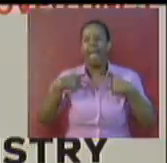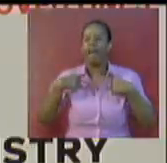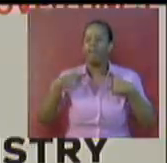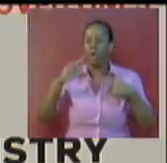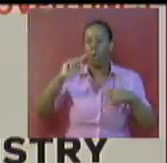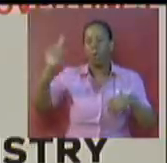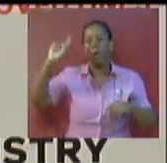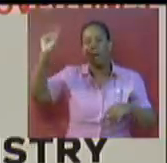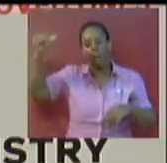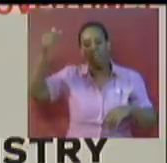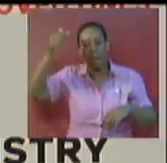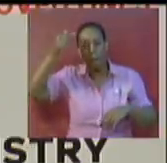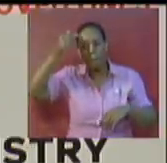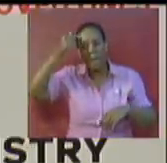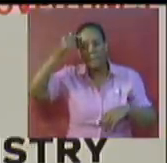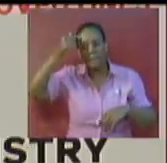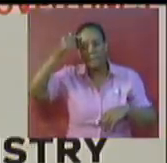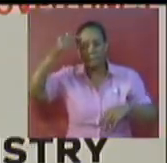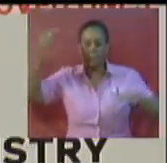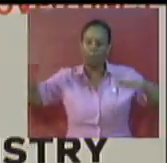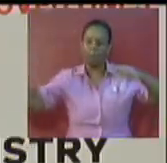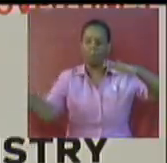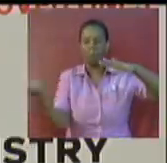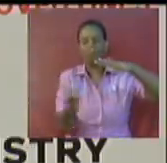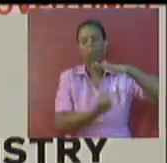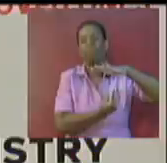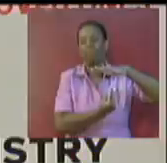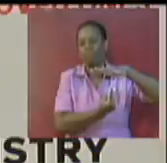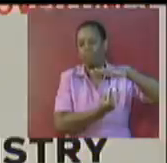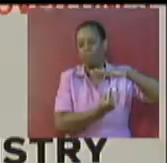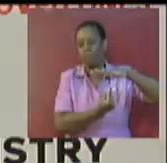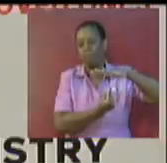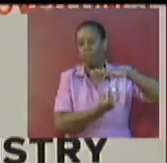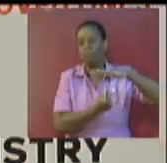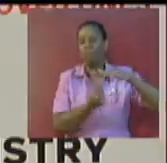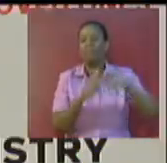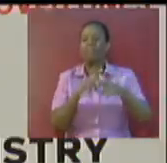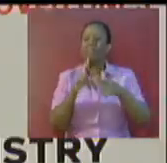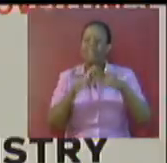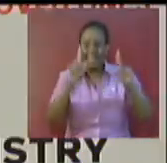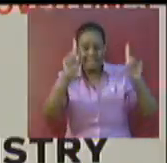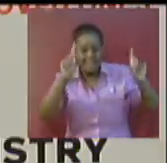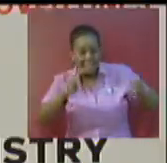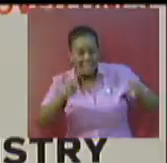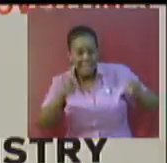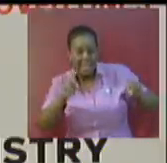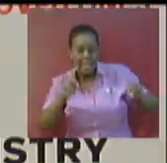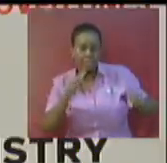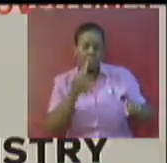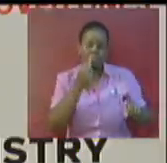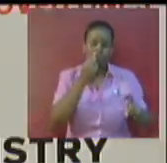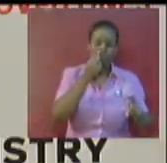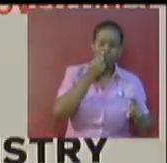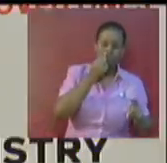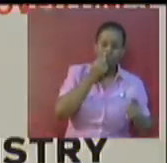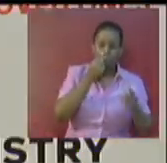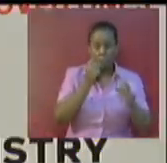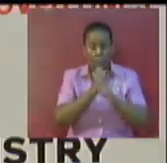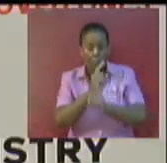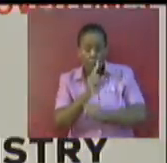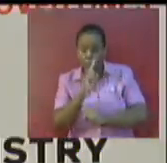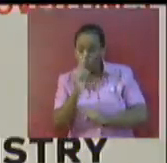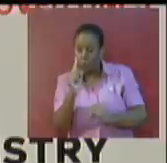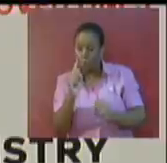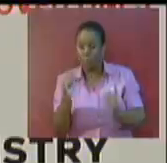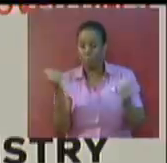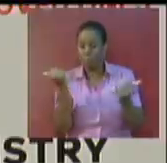test gives us somewhat of an assurance that we're able to catch 90% plus or a large proportion of those coming back through